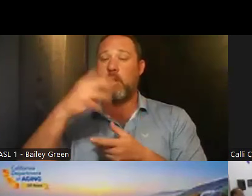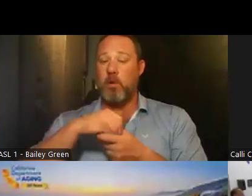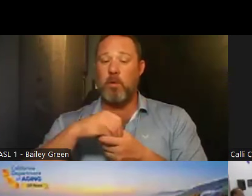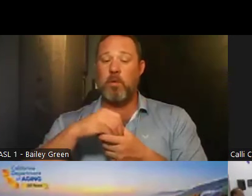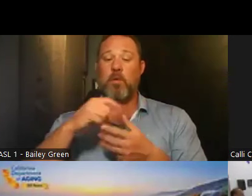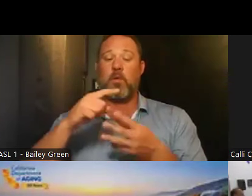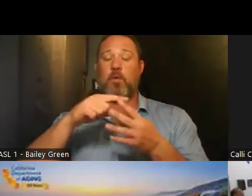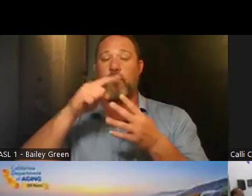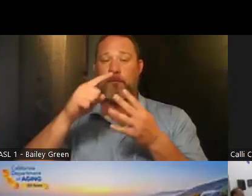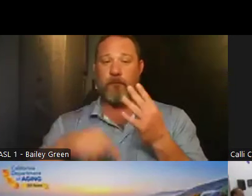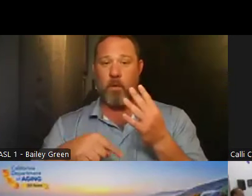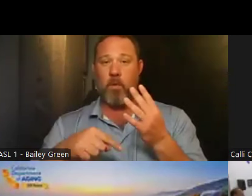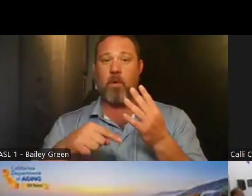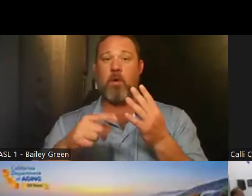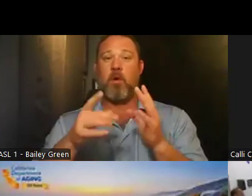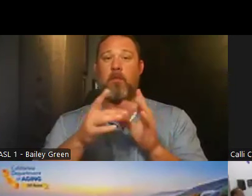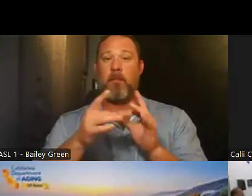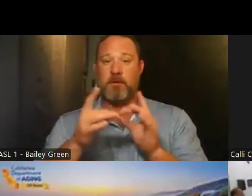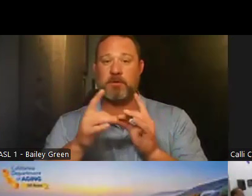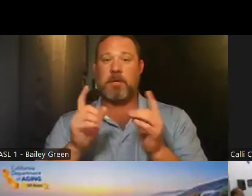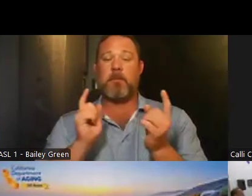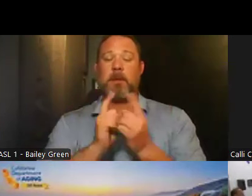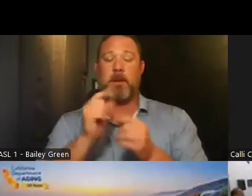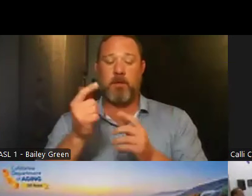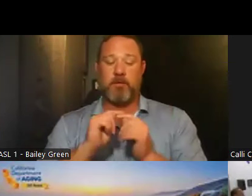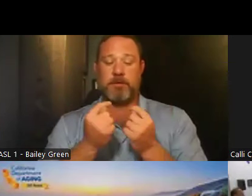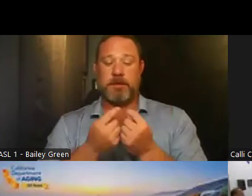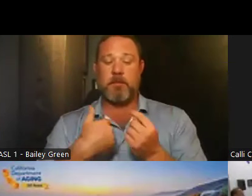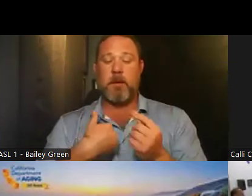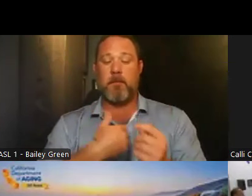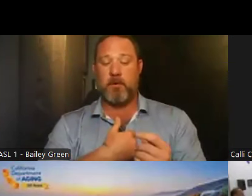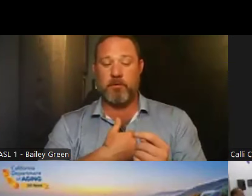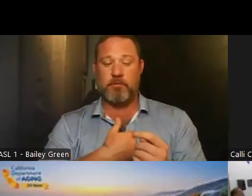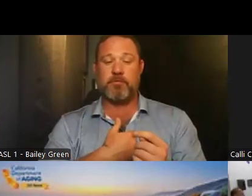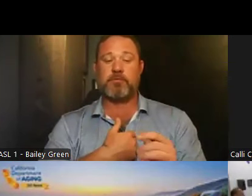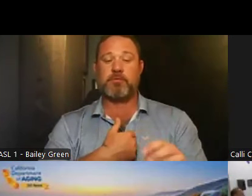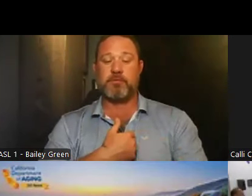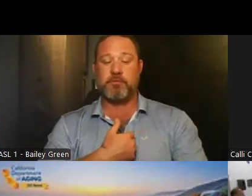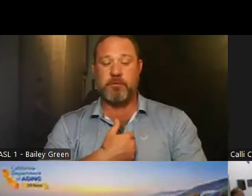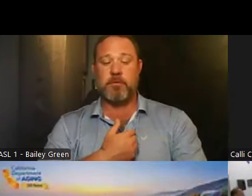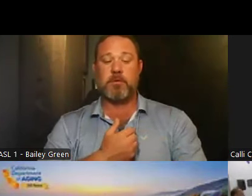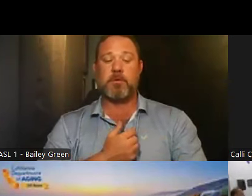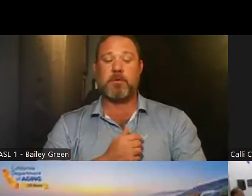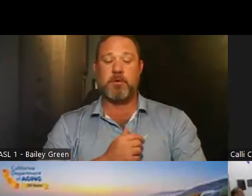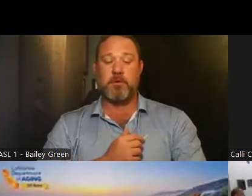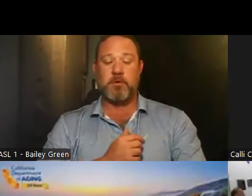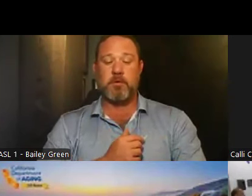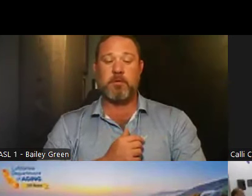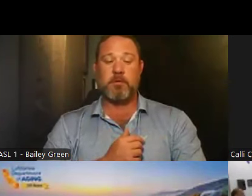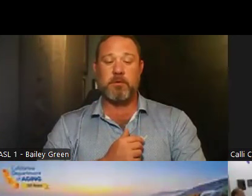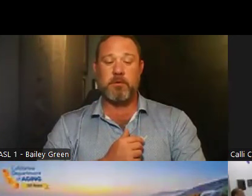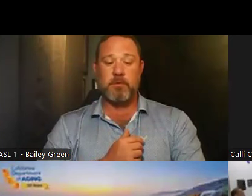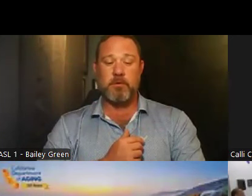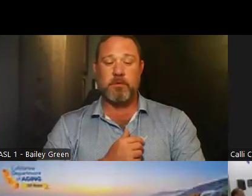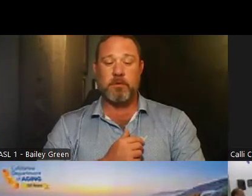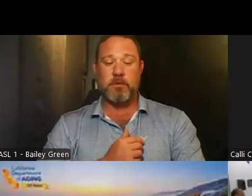elements that were mentioned, but also meeting with other team members. There were 24 meetings with team members